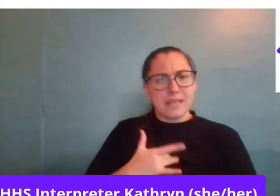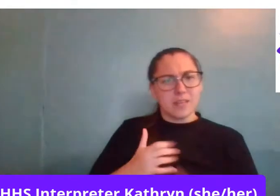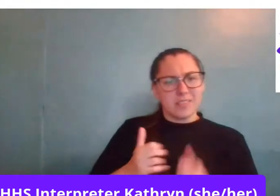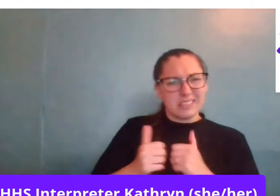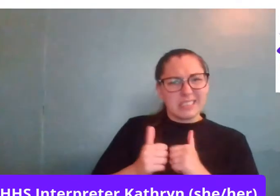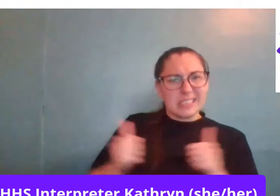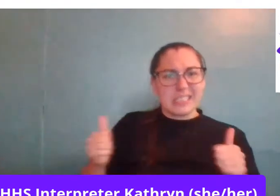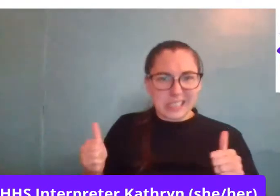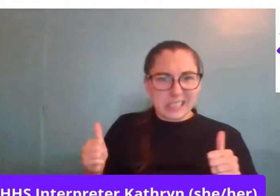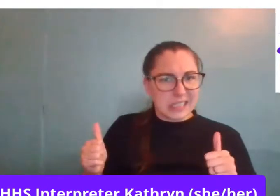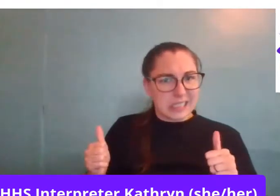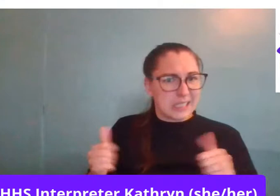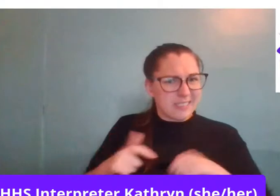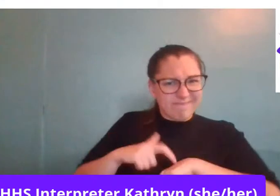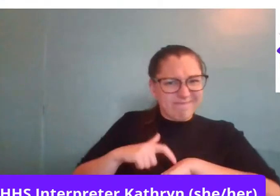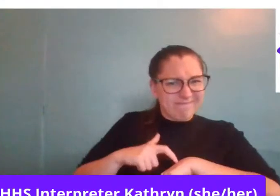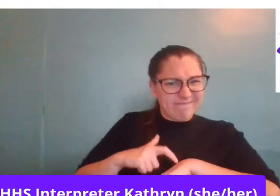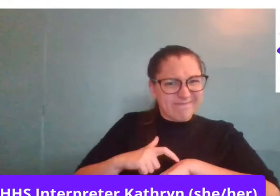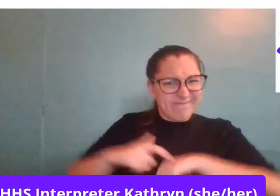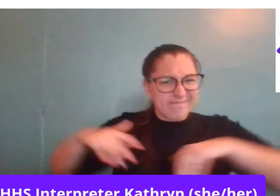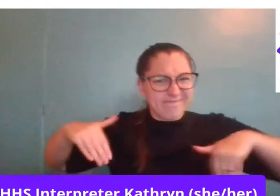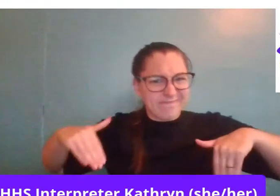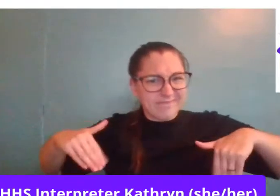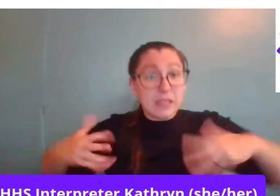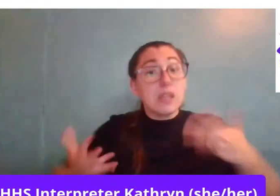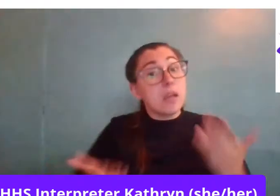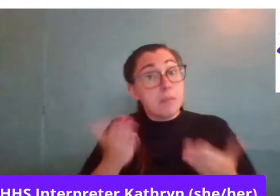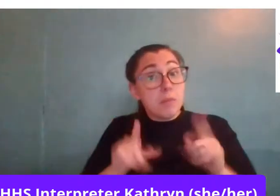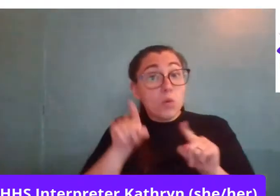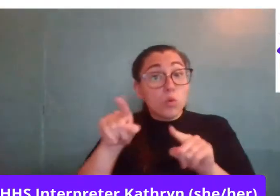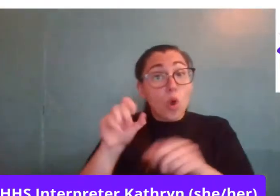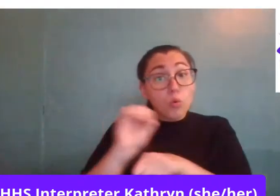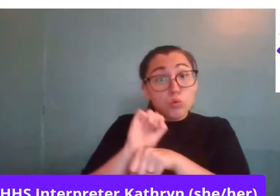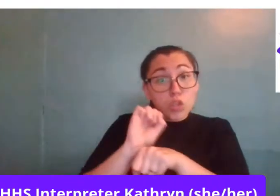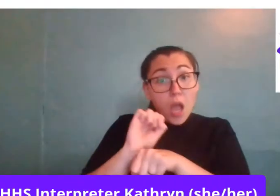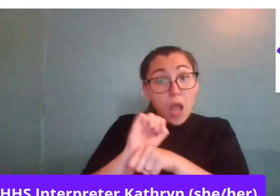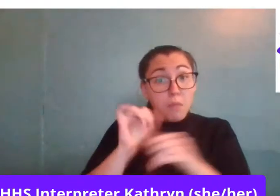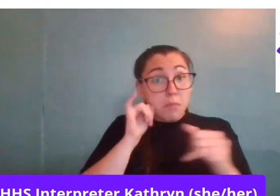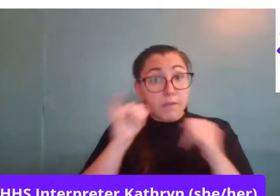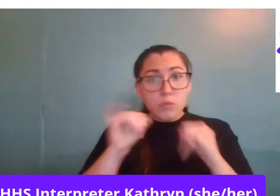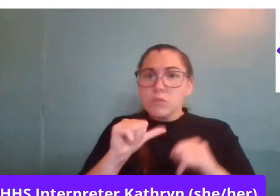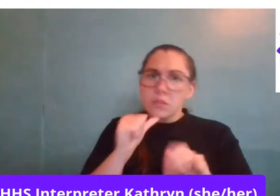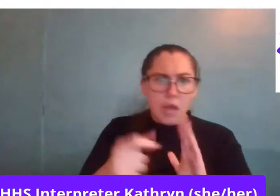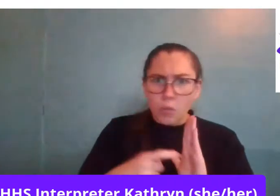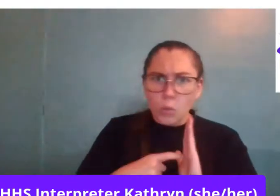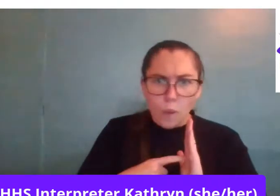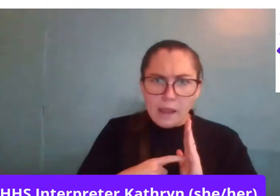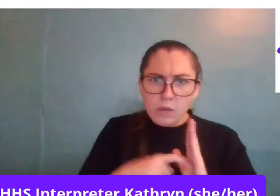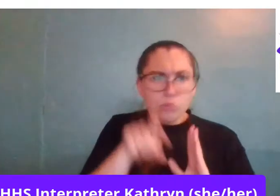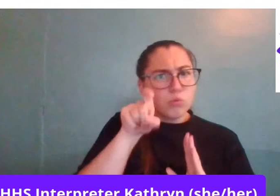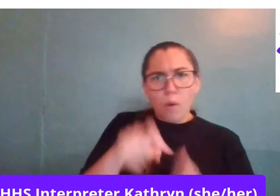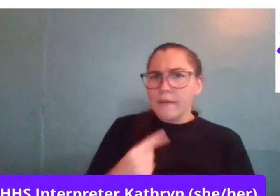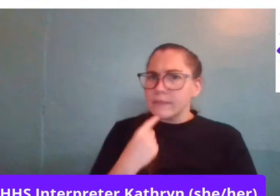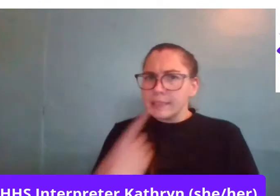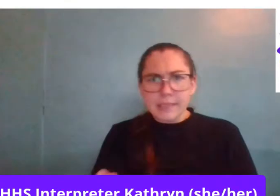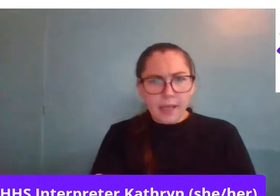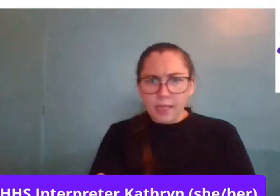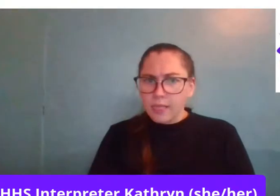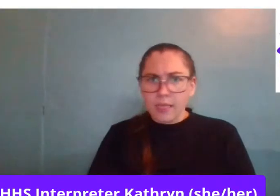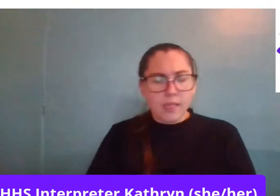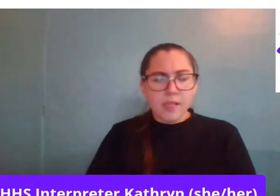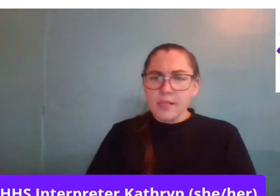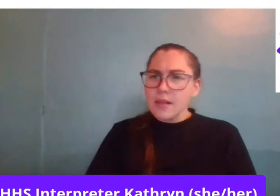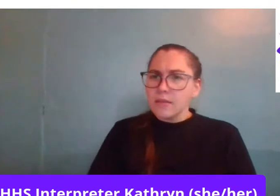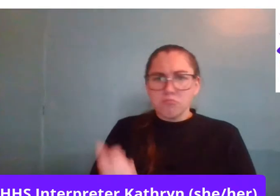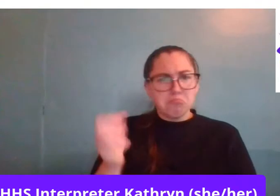time, like, you allude to a job interview, it's not required. You don't have to disclose,